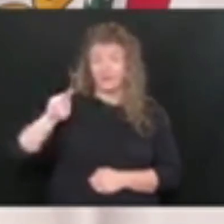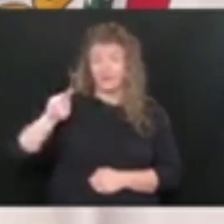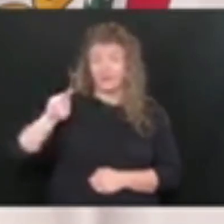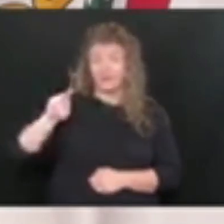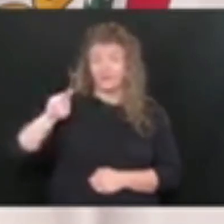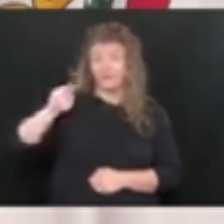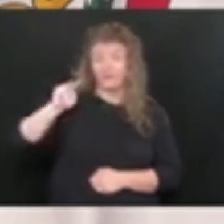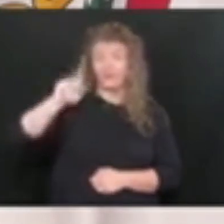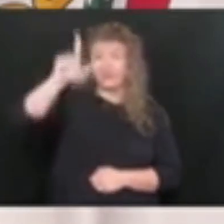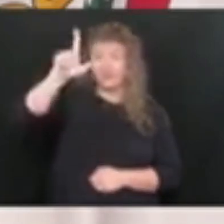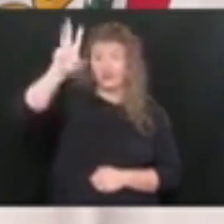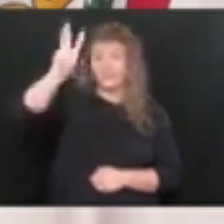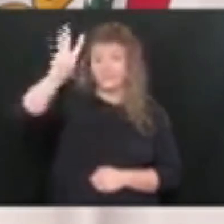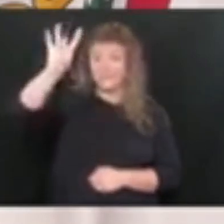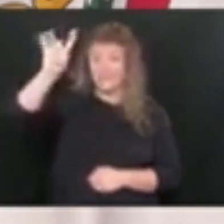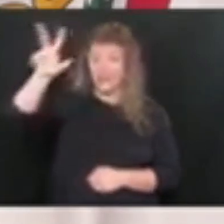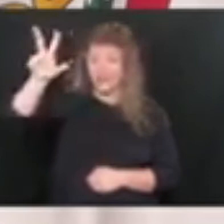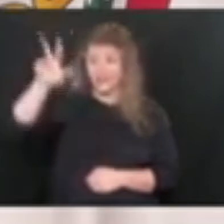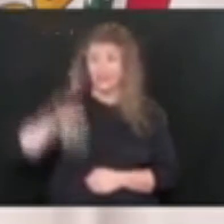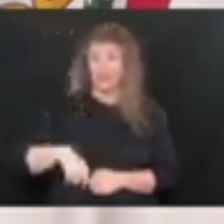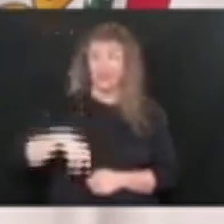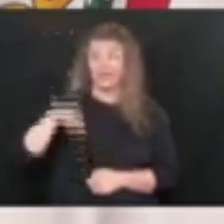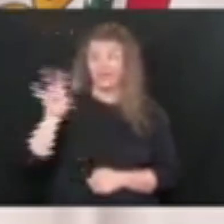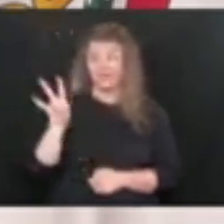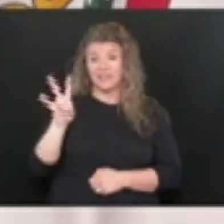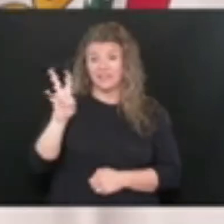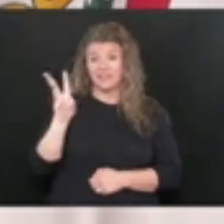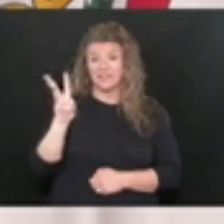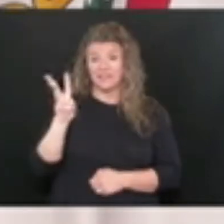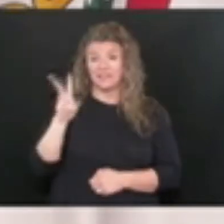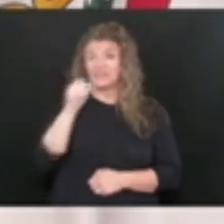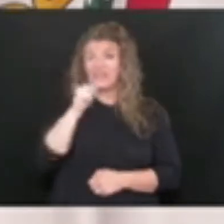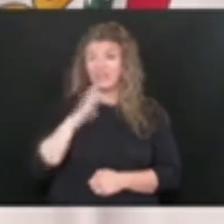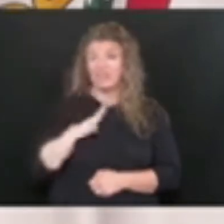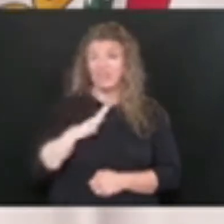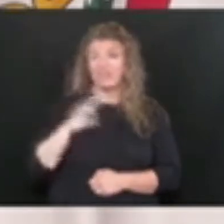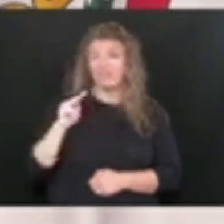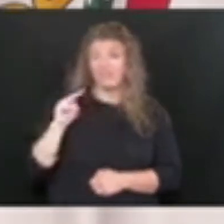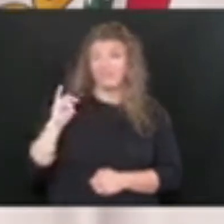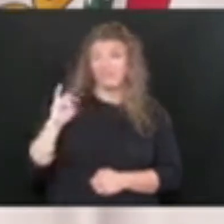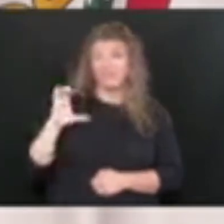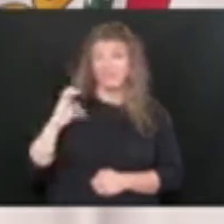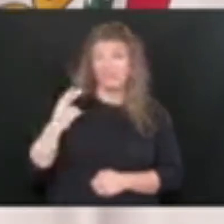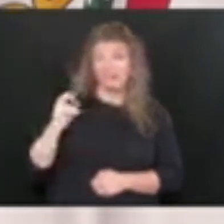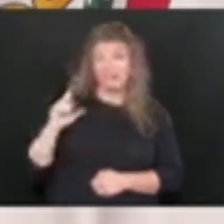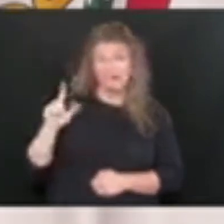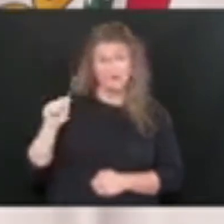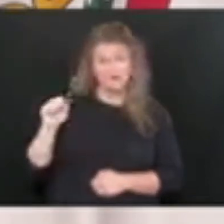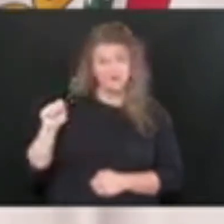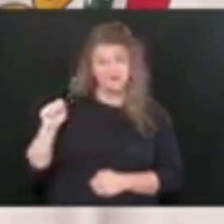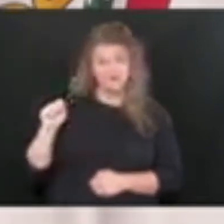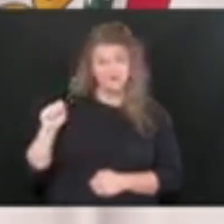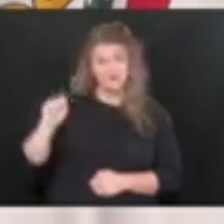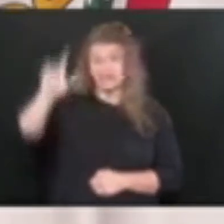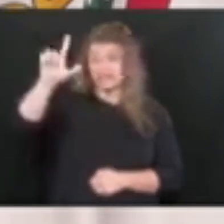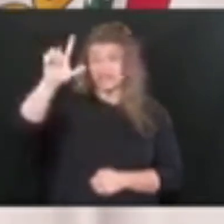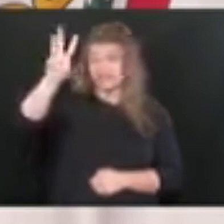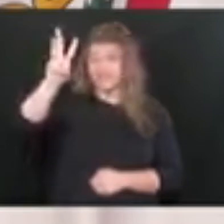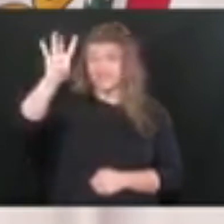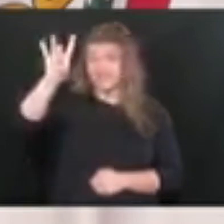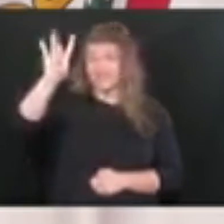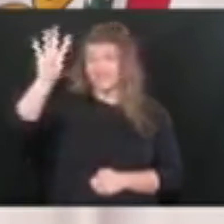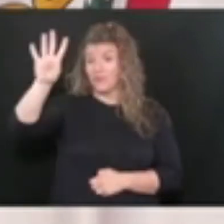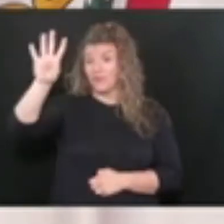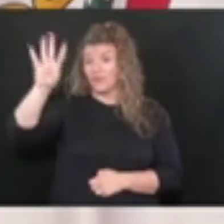The 2,683rd death is a 76-year-old female from Nicholas County. The